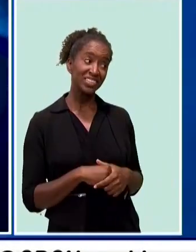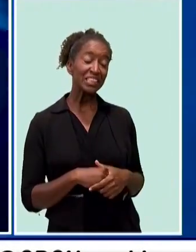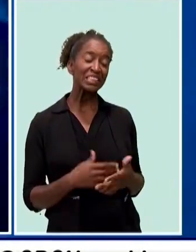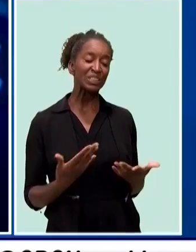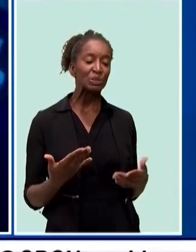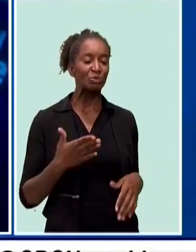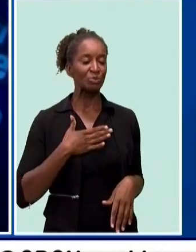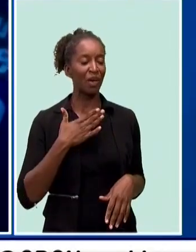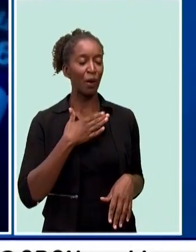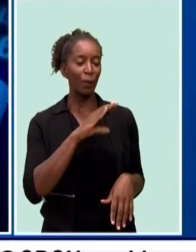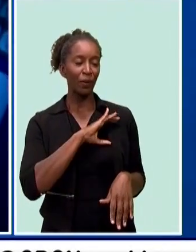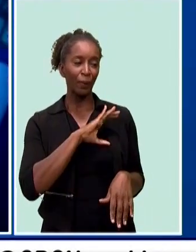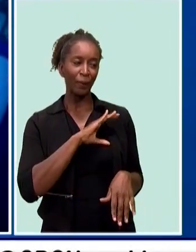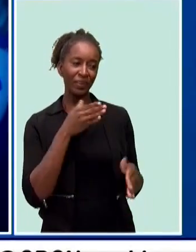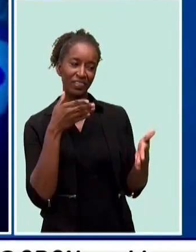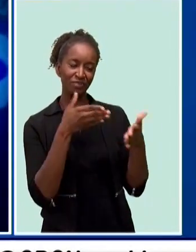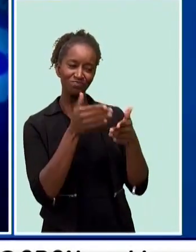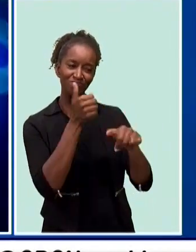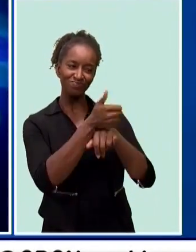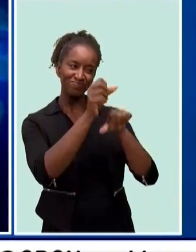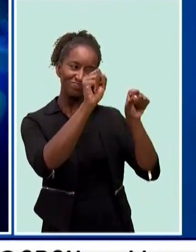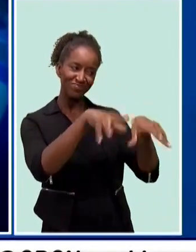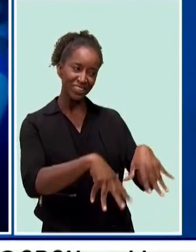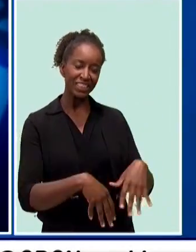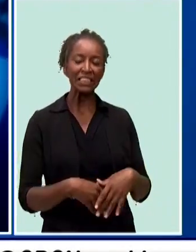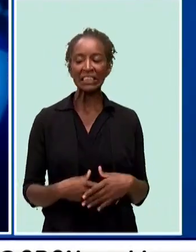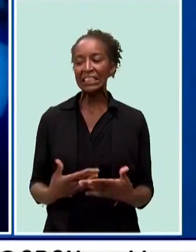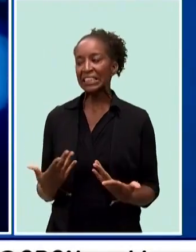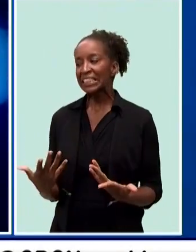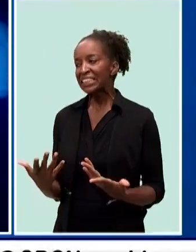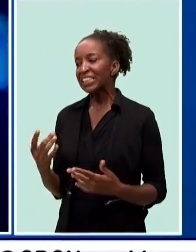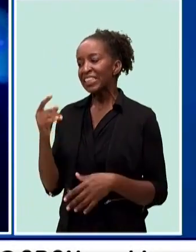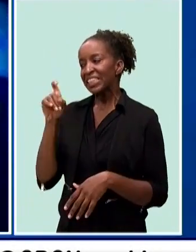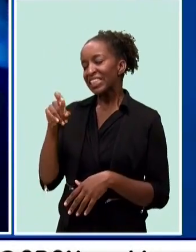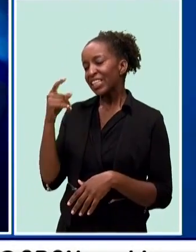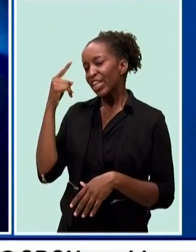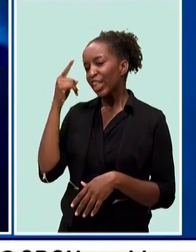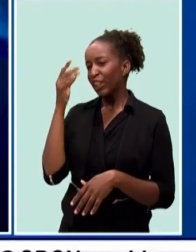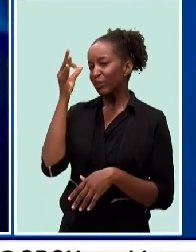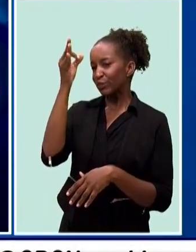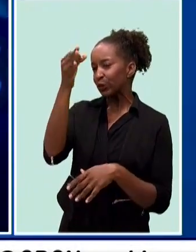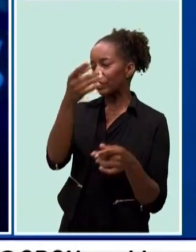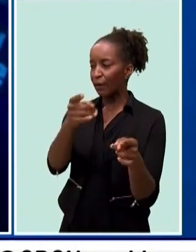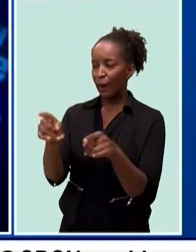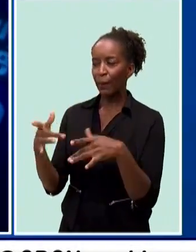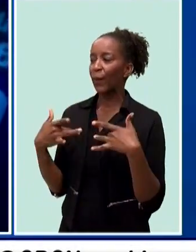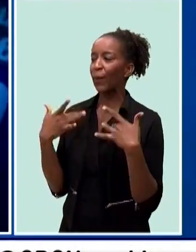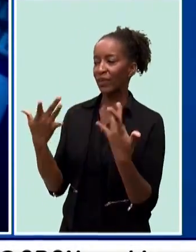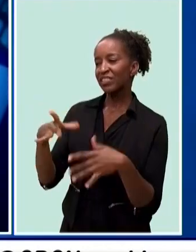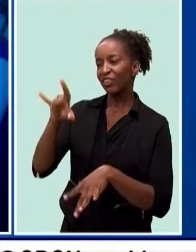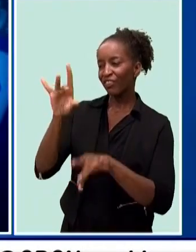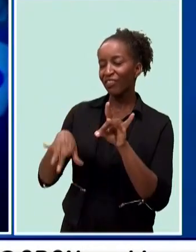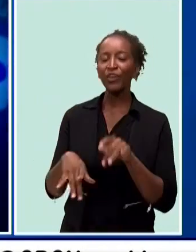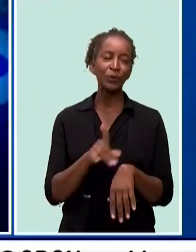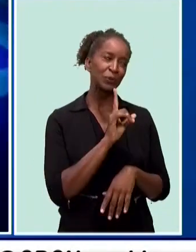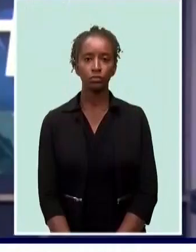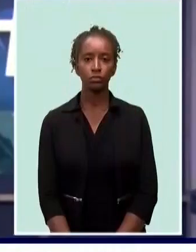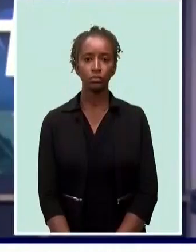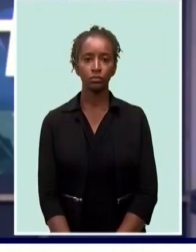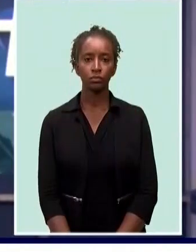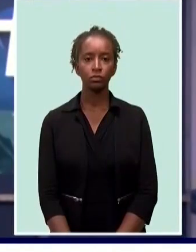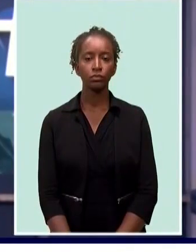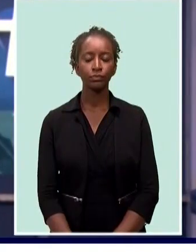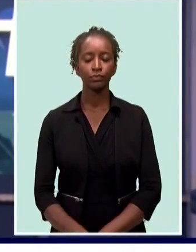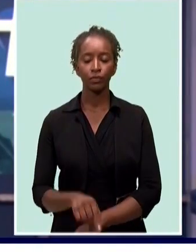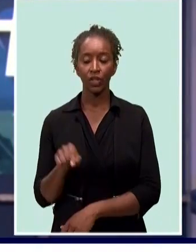charges were dropped. I am a fan. I suppose we have to wait to see when the word comes out. Exactly. All right. Thank you so much, Lisa.